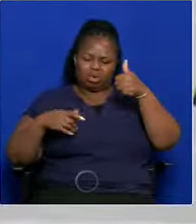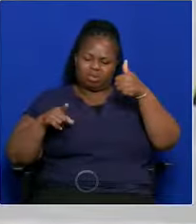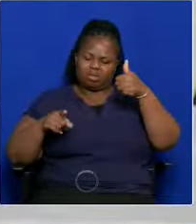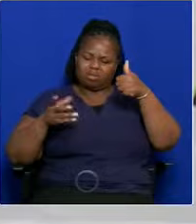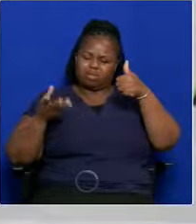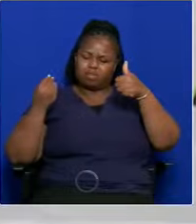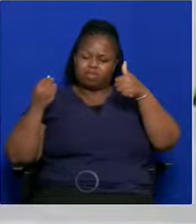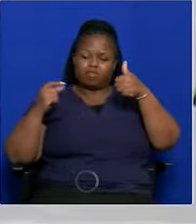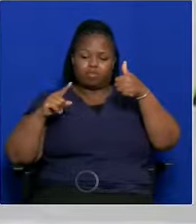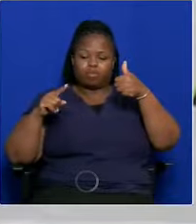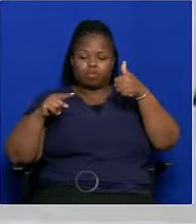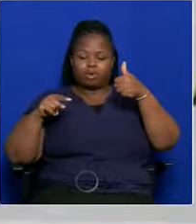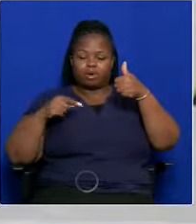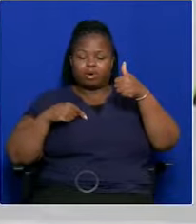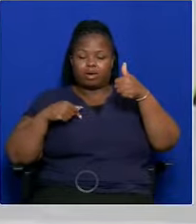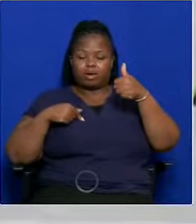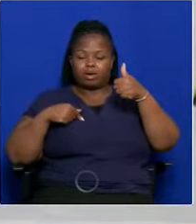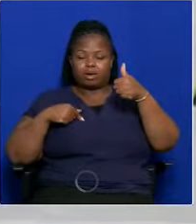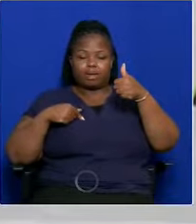It's only